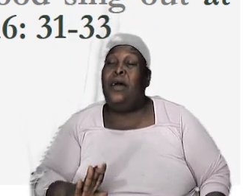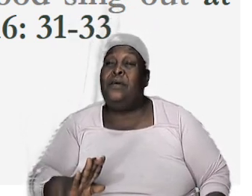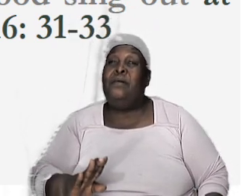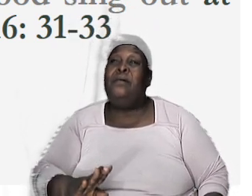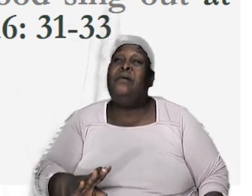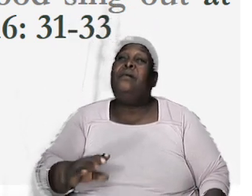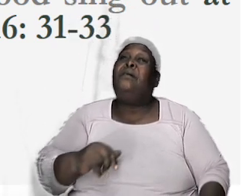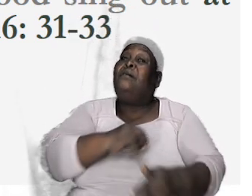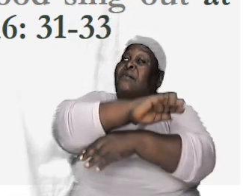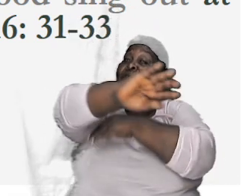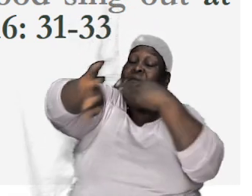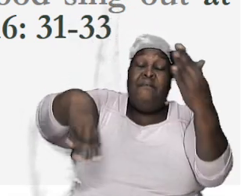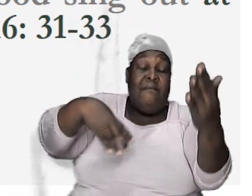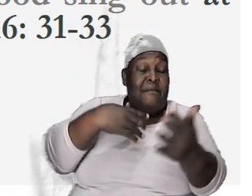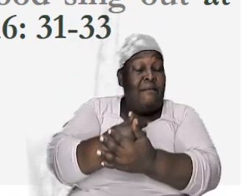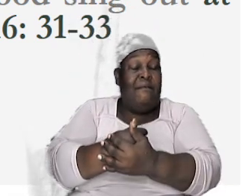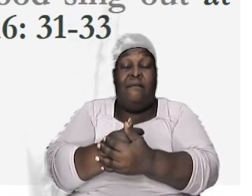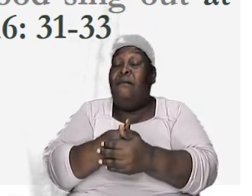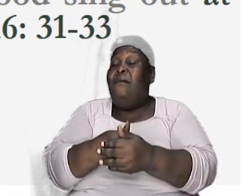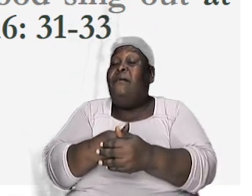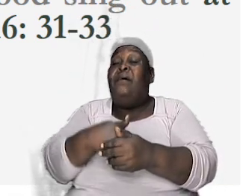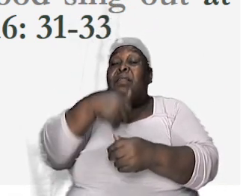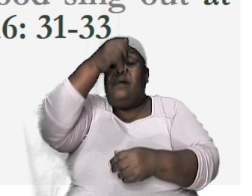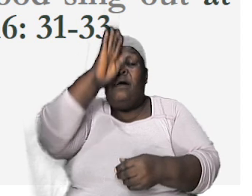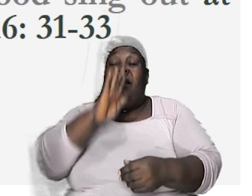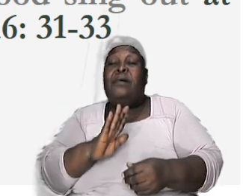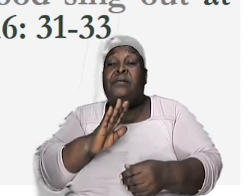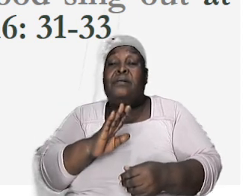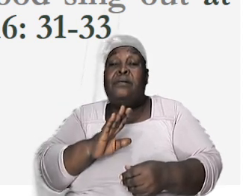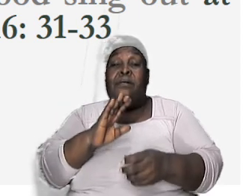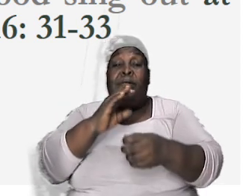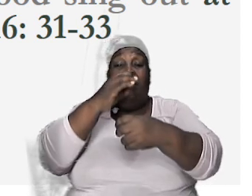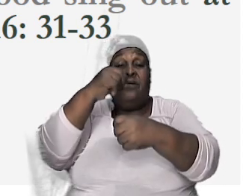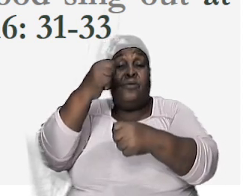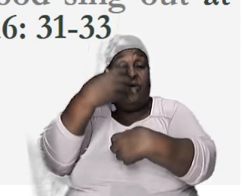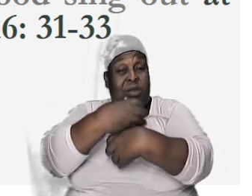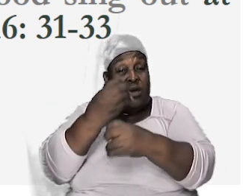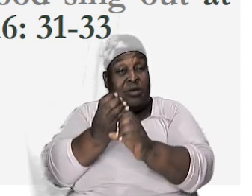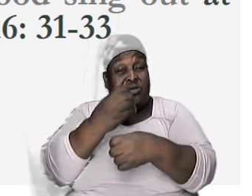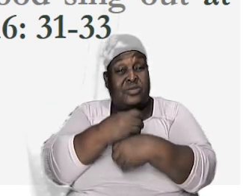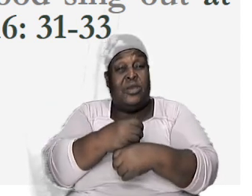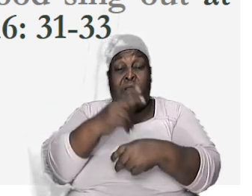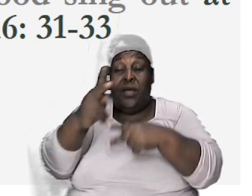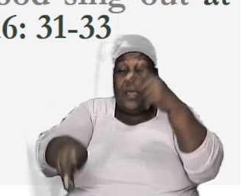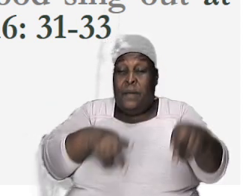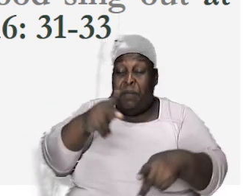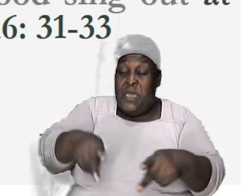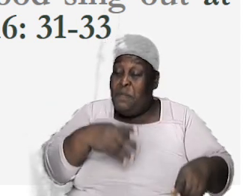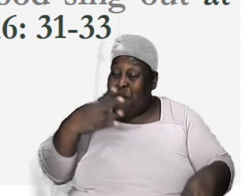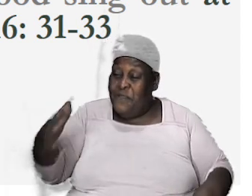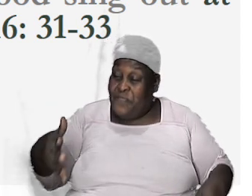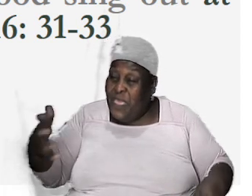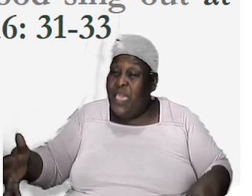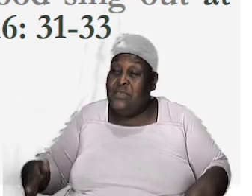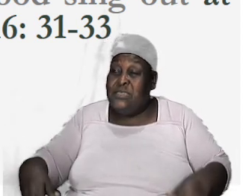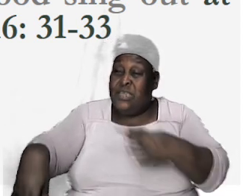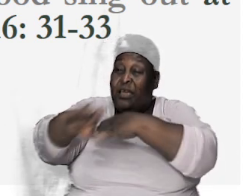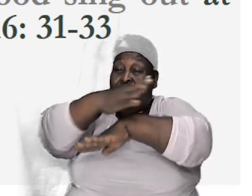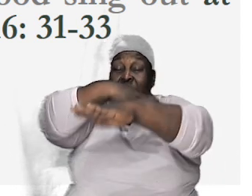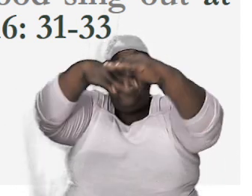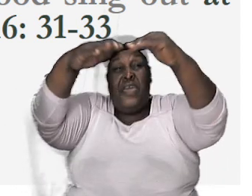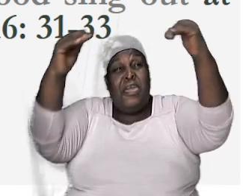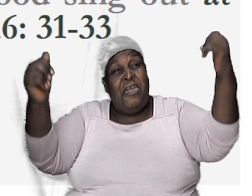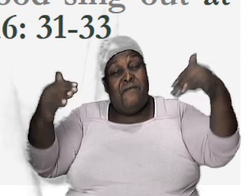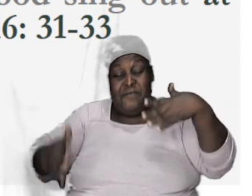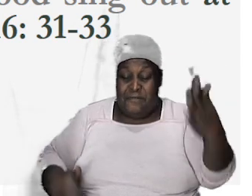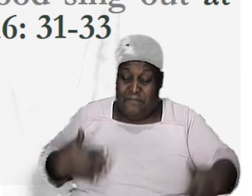All of creation give God's glory. People, things, look at it. The heavens, the Bible says,